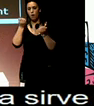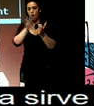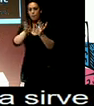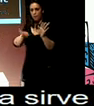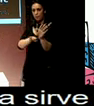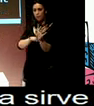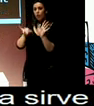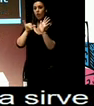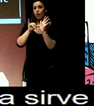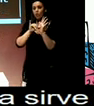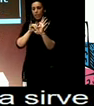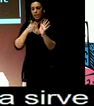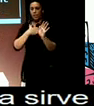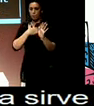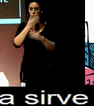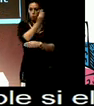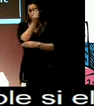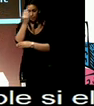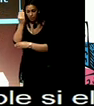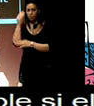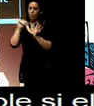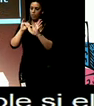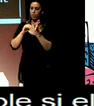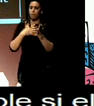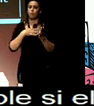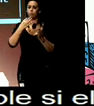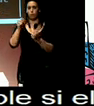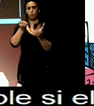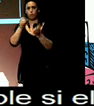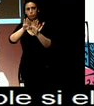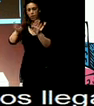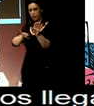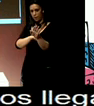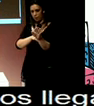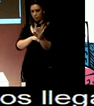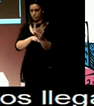human heritage accessible. We have worked on parking spaces.